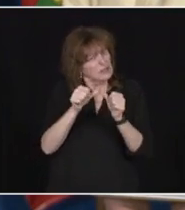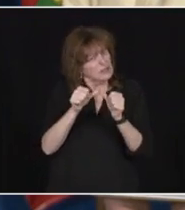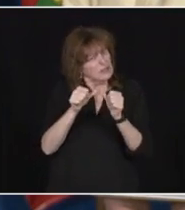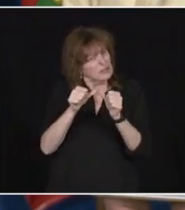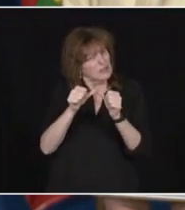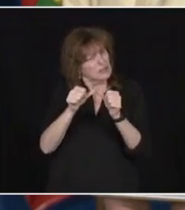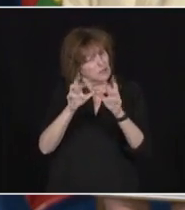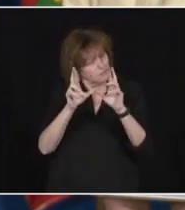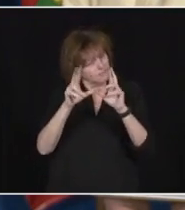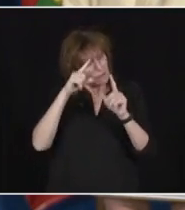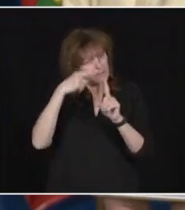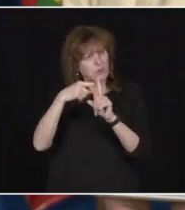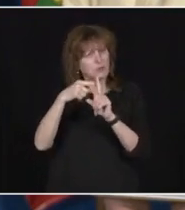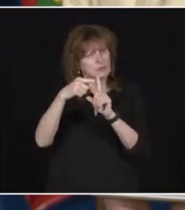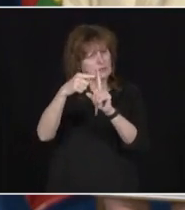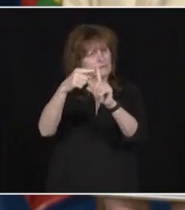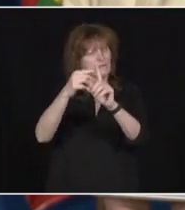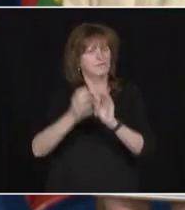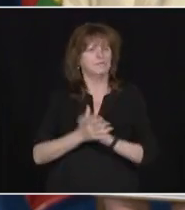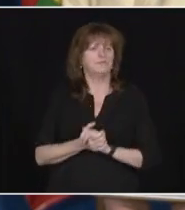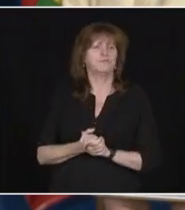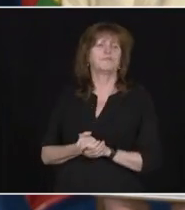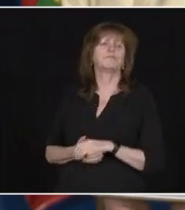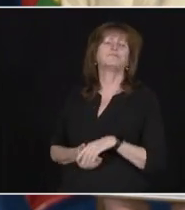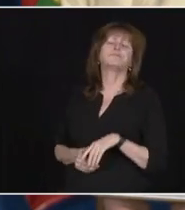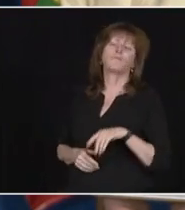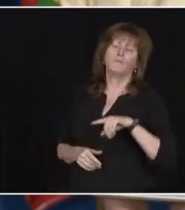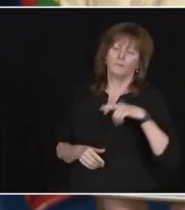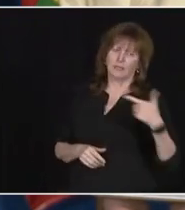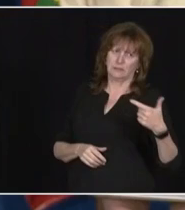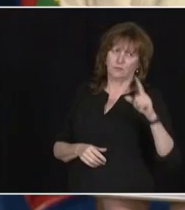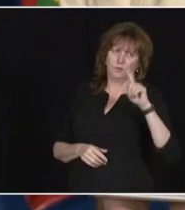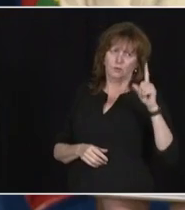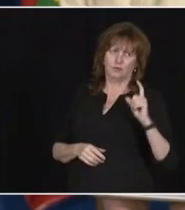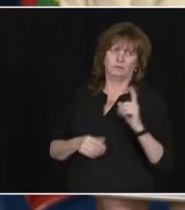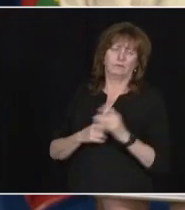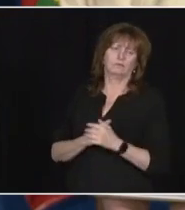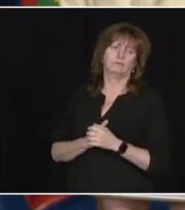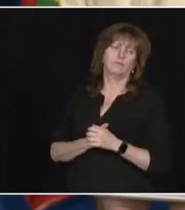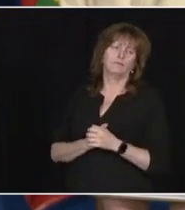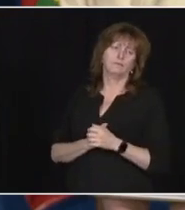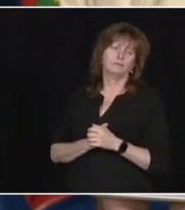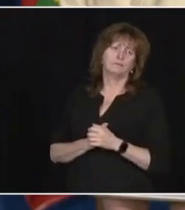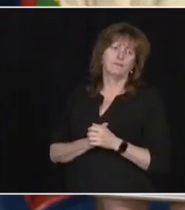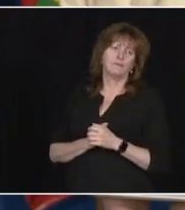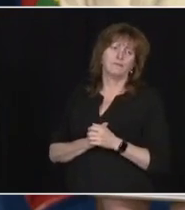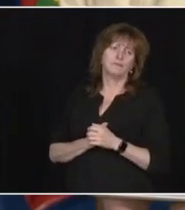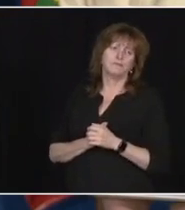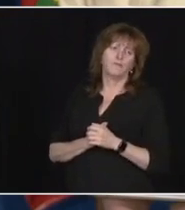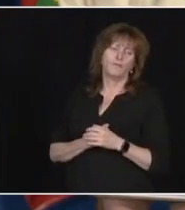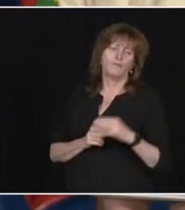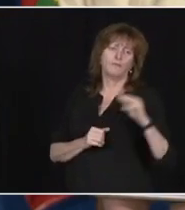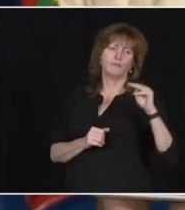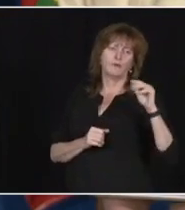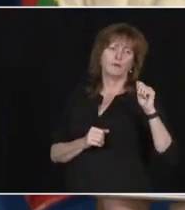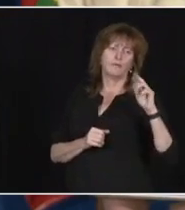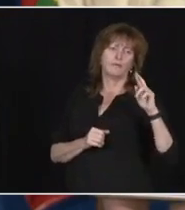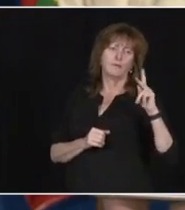direction. Next question. Your next question comes from Mark Douglas with 680 News. Please go